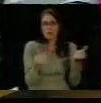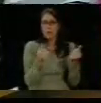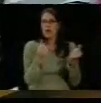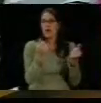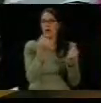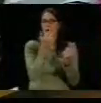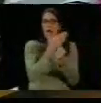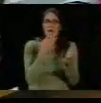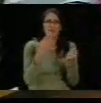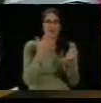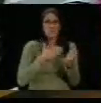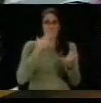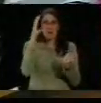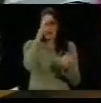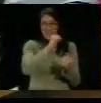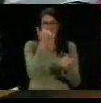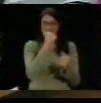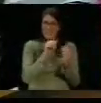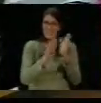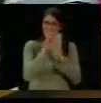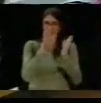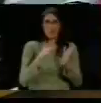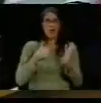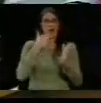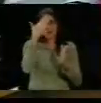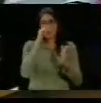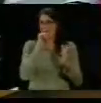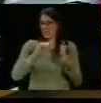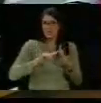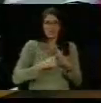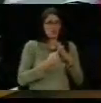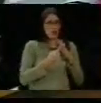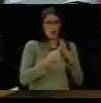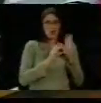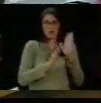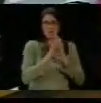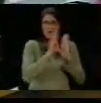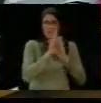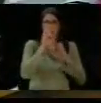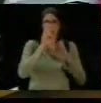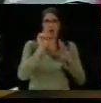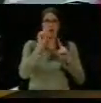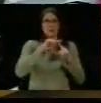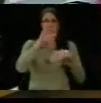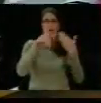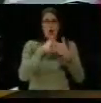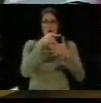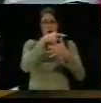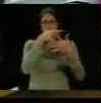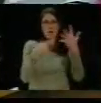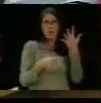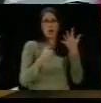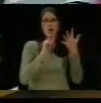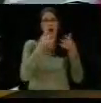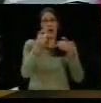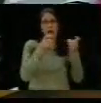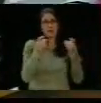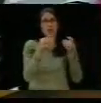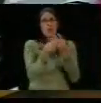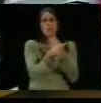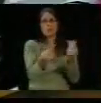around. And my guess is any developer I've ever known doesn't start the development until all those items are handled or